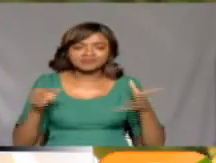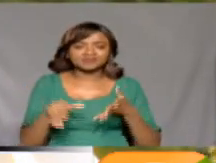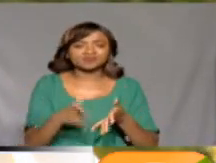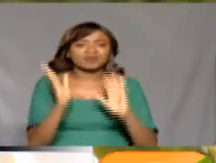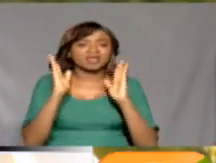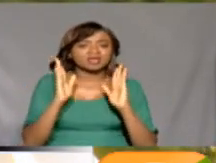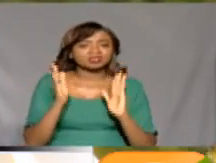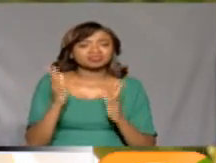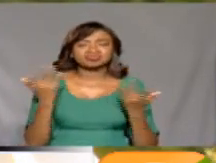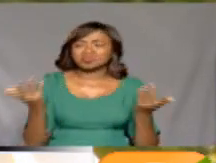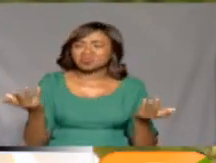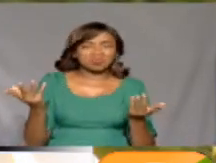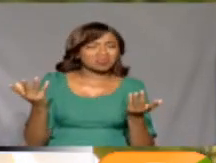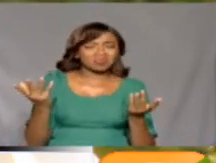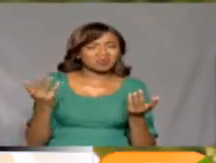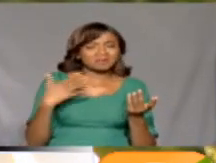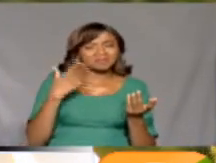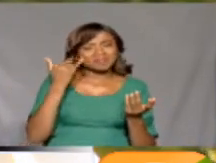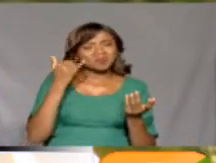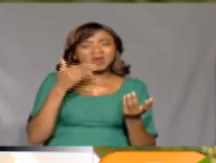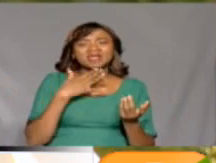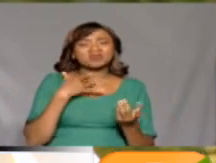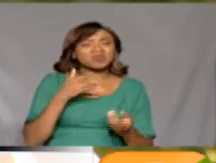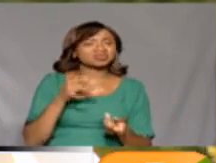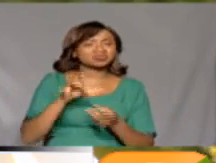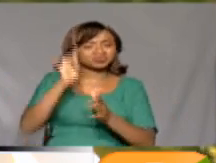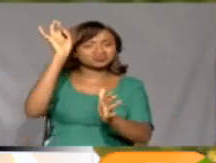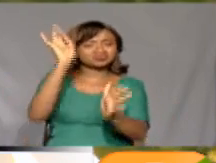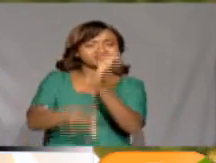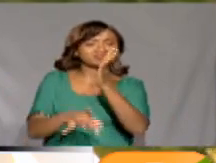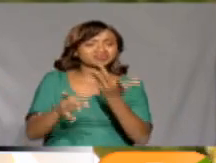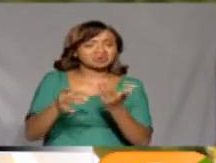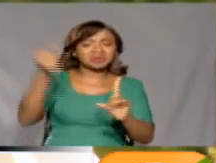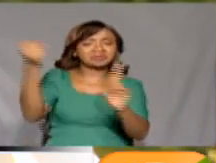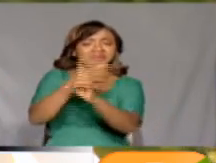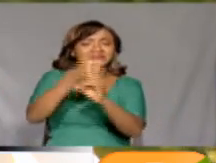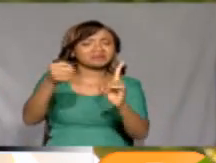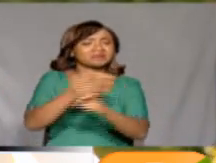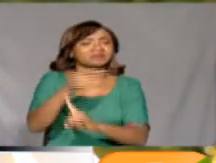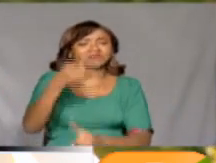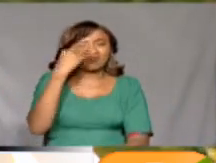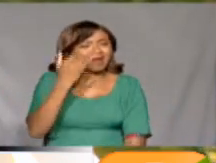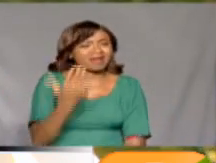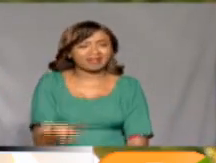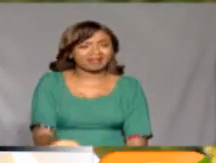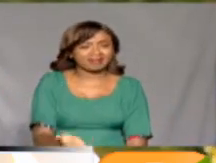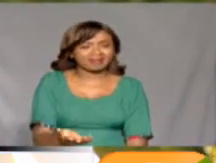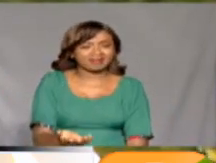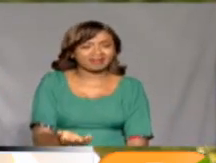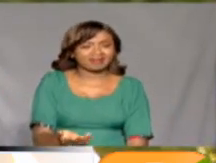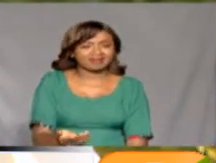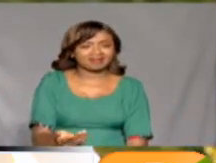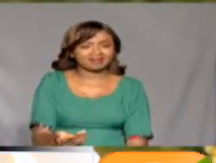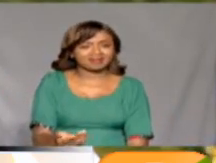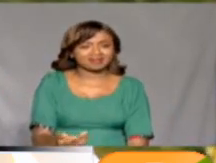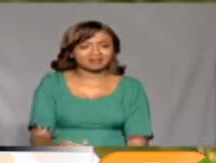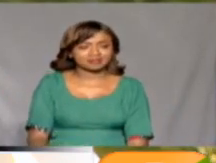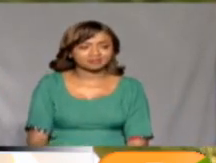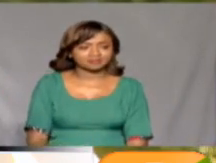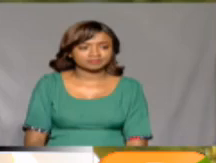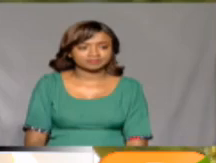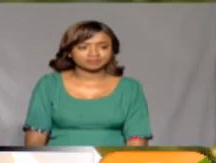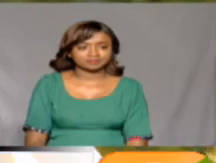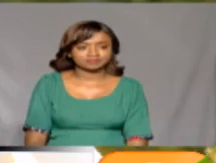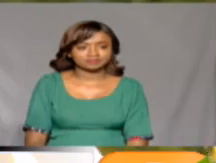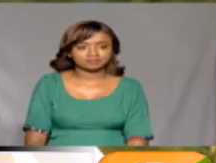anybody would want to do to him was to harass him. That right? Was that not subverting justice? I don't think